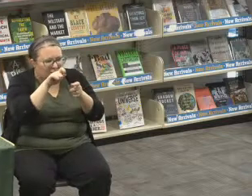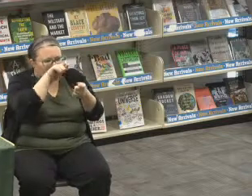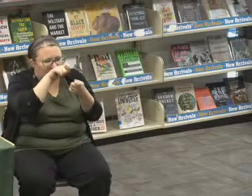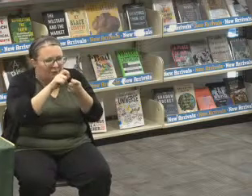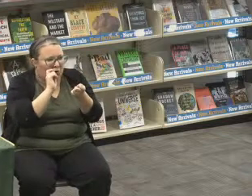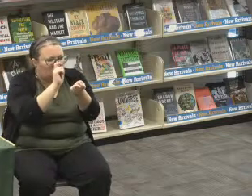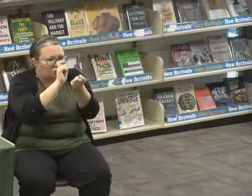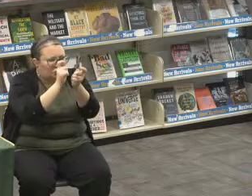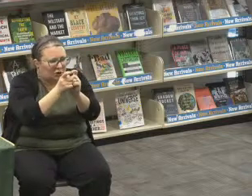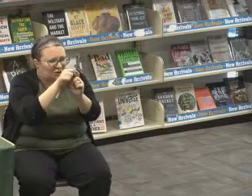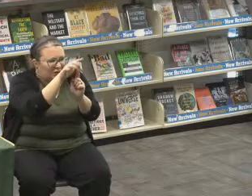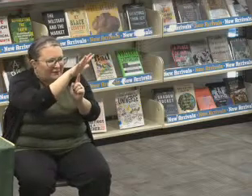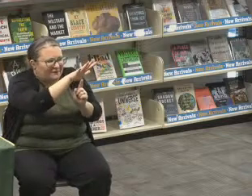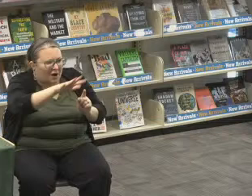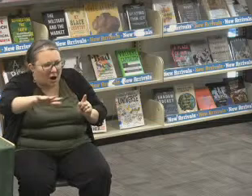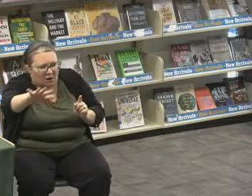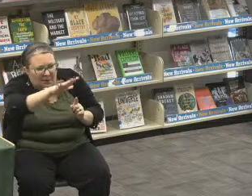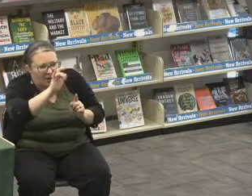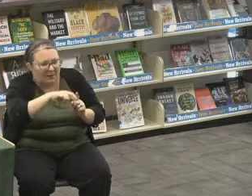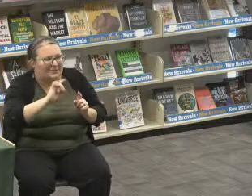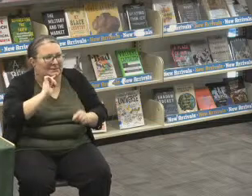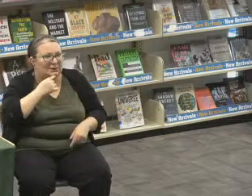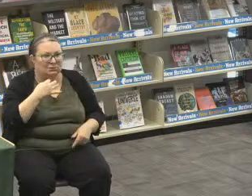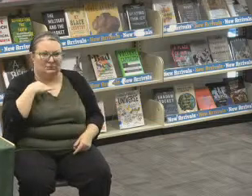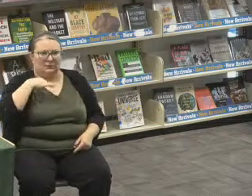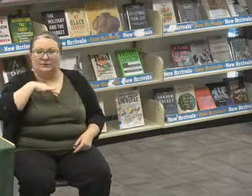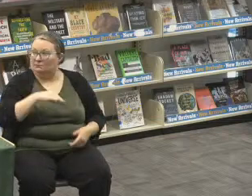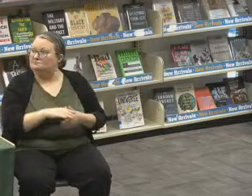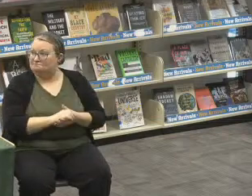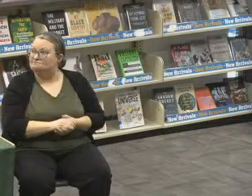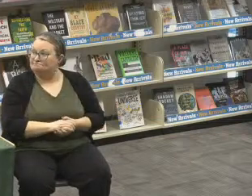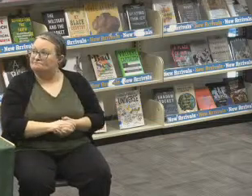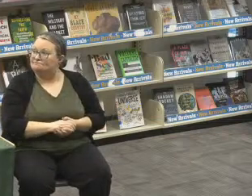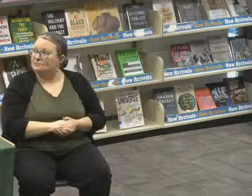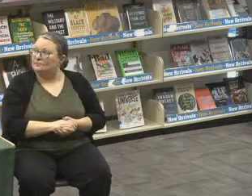for changes in the environment, that can be a serious advantage.